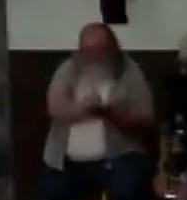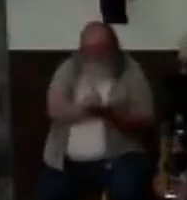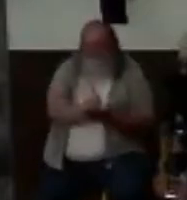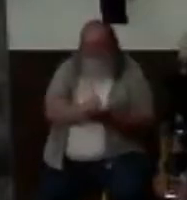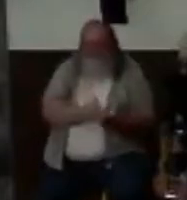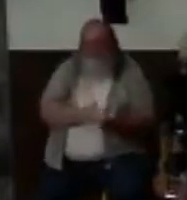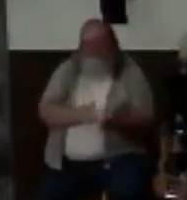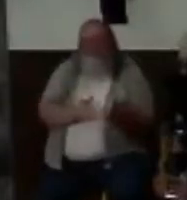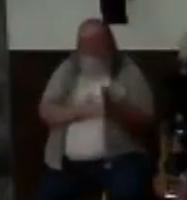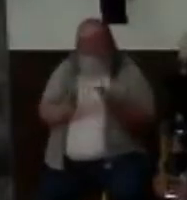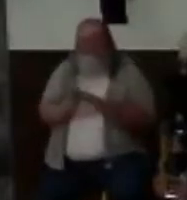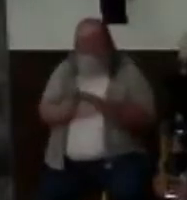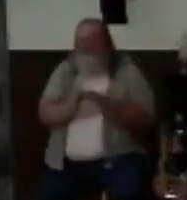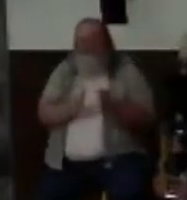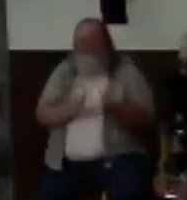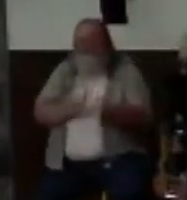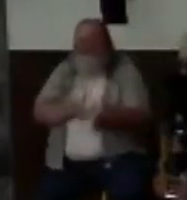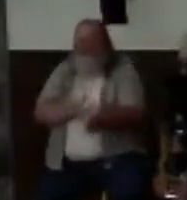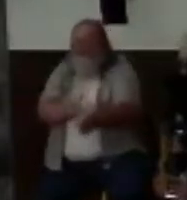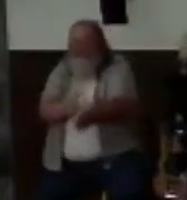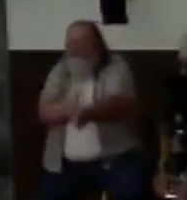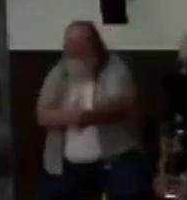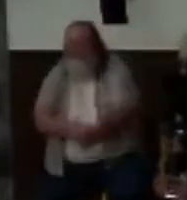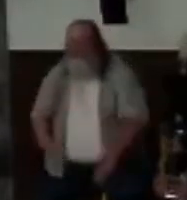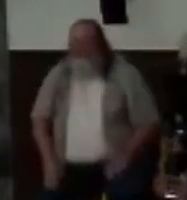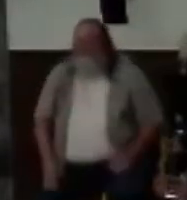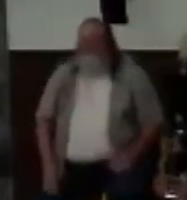festival in the Christian tradition.